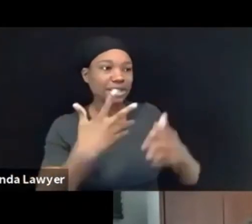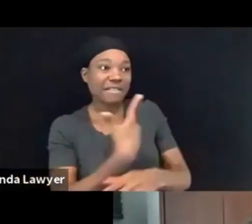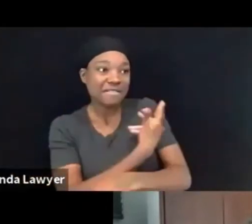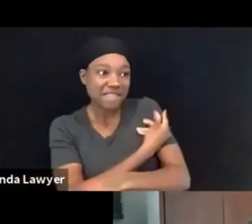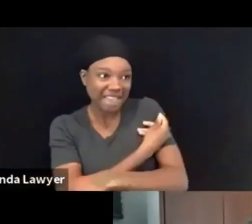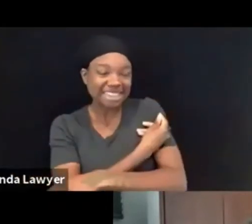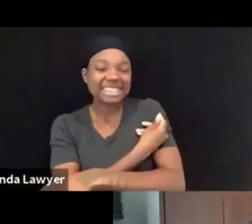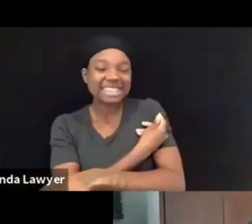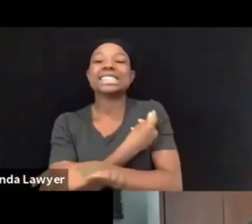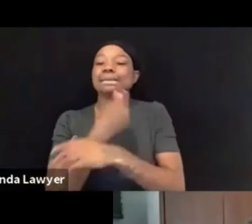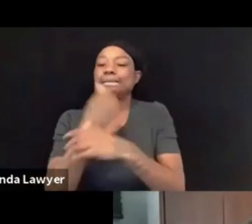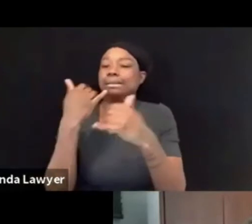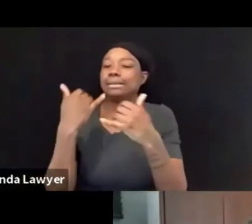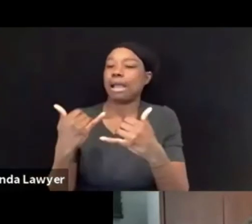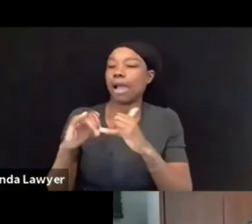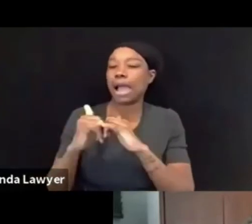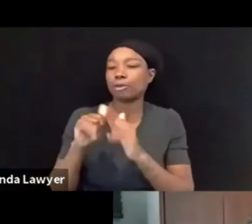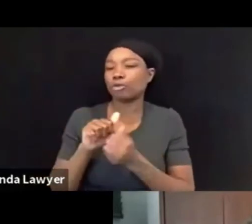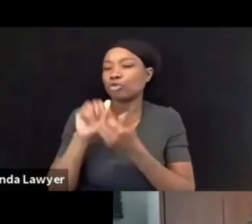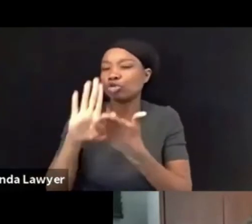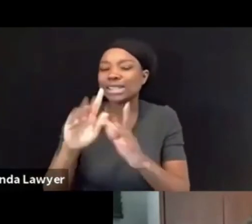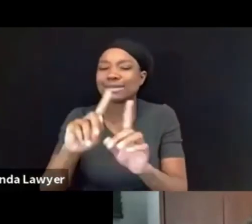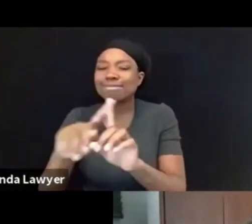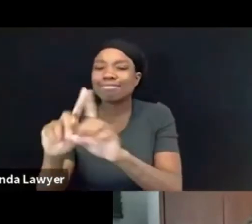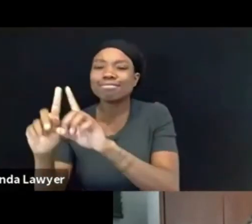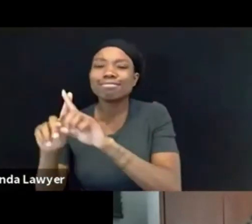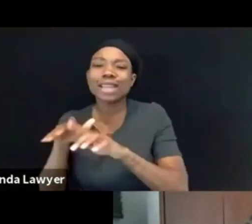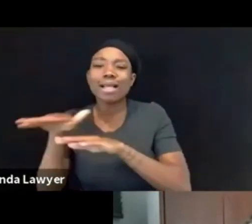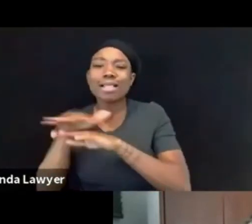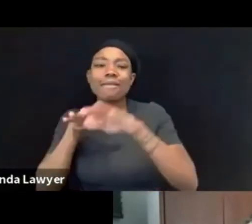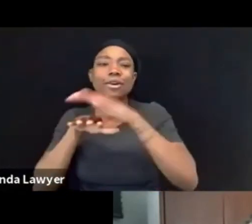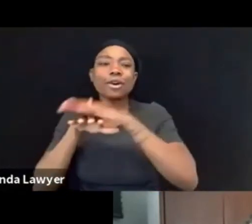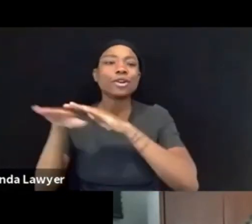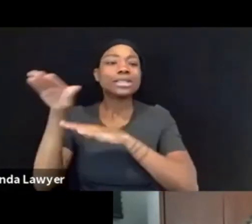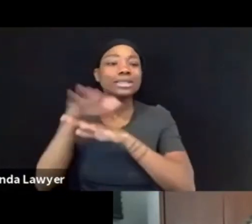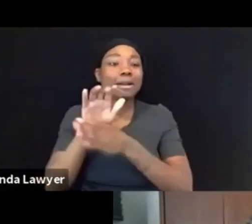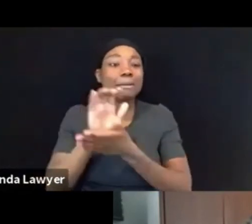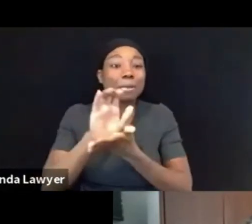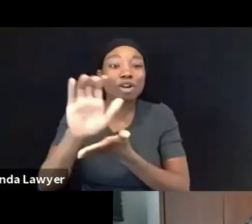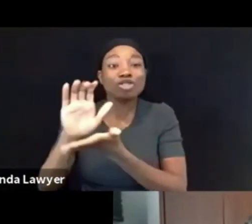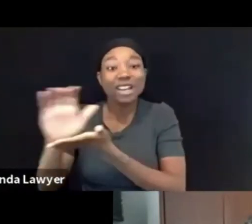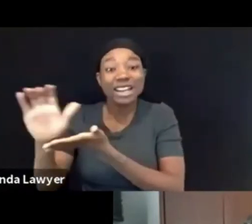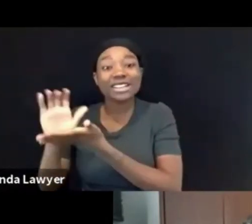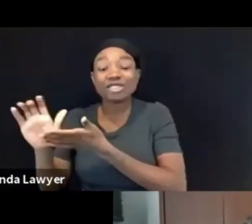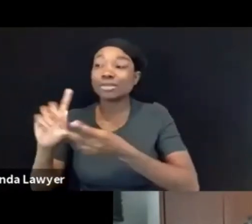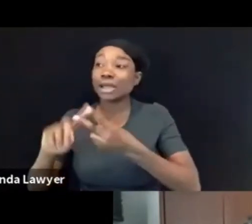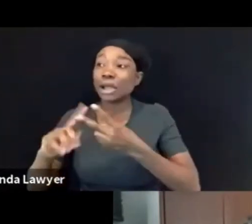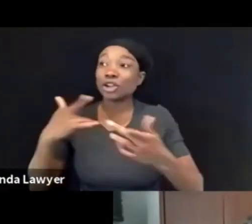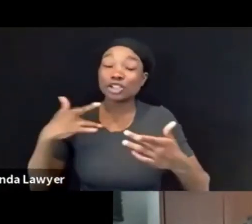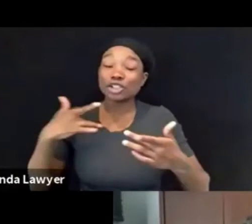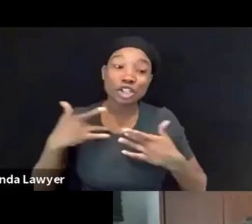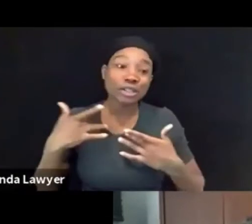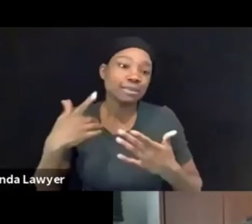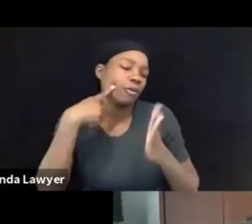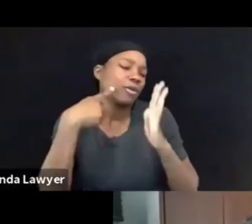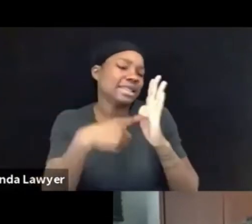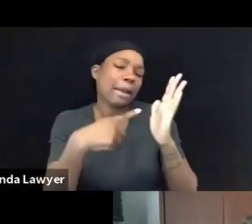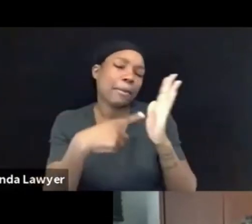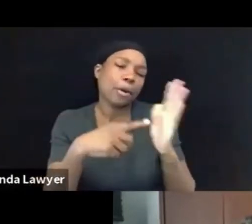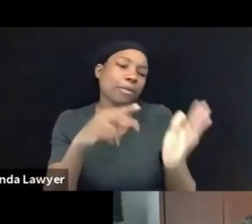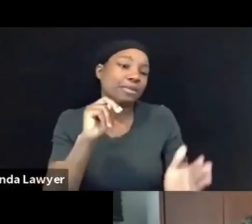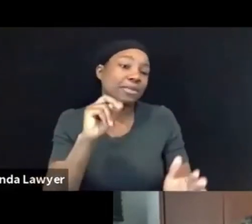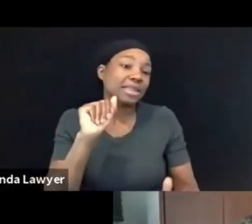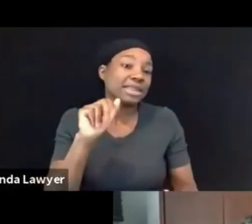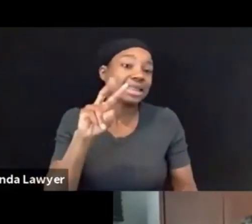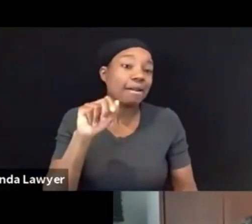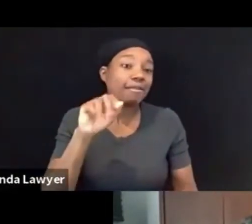of marginalizations and different concerns that might be among the Navajo Nation, for example, about getting vaccines,